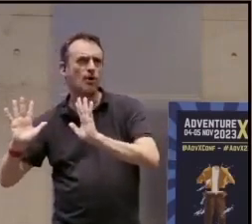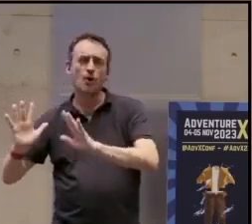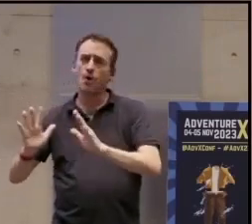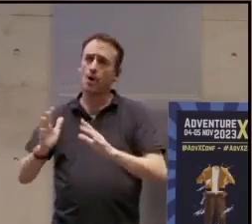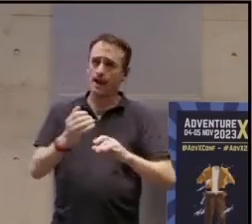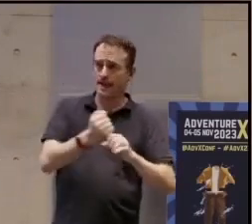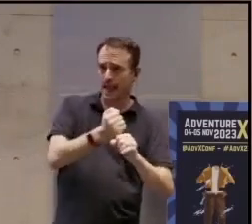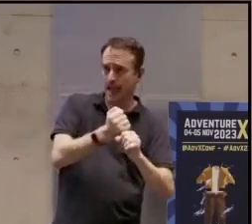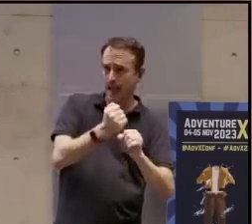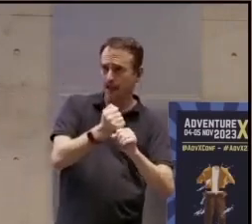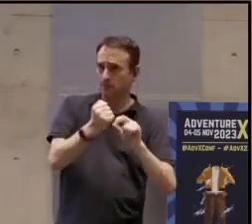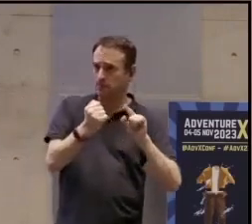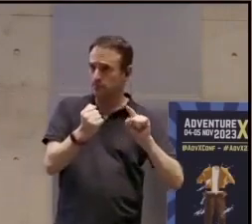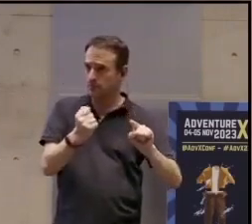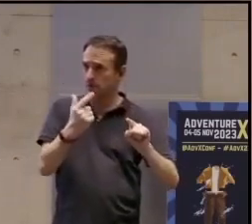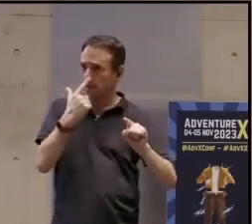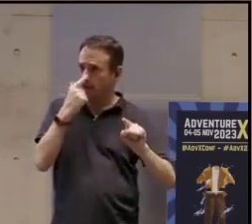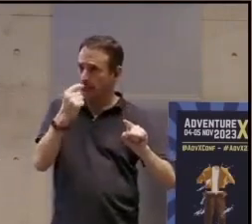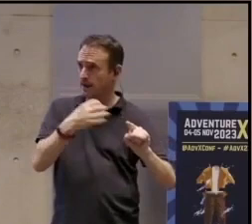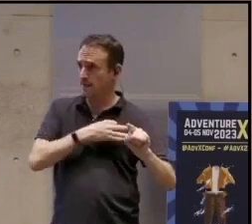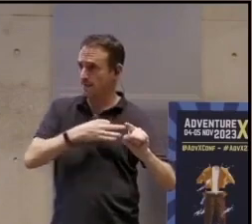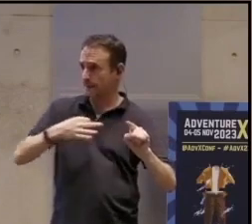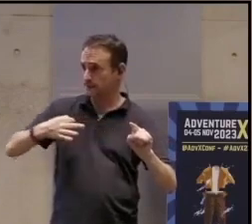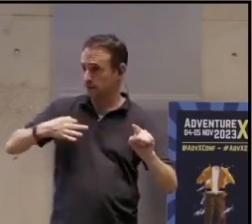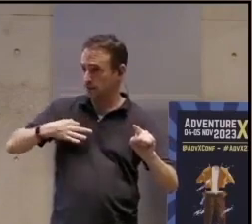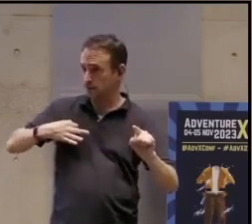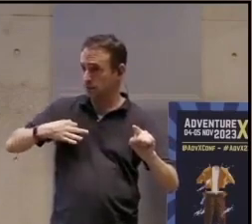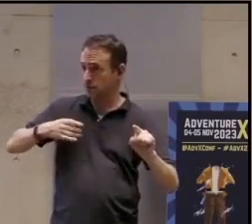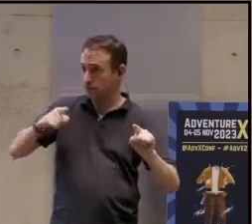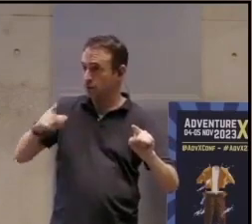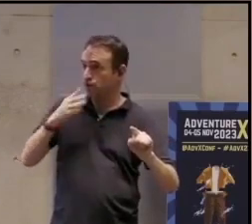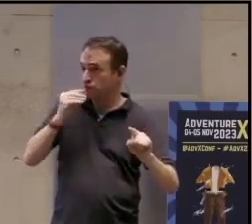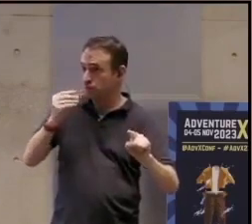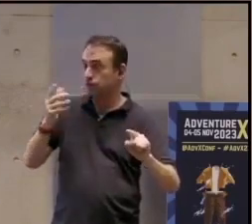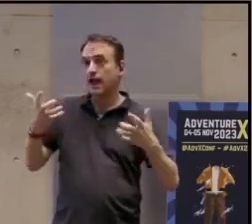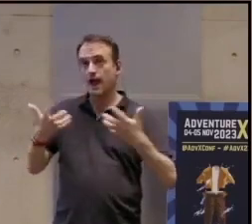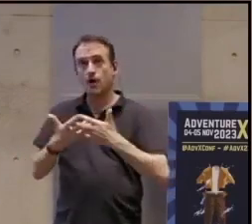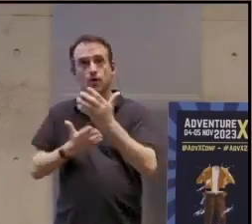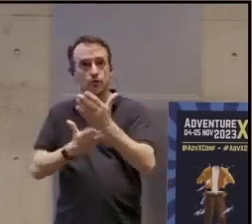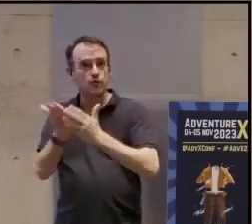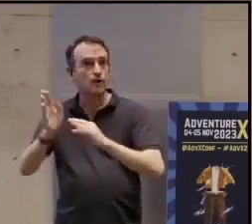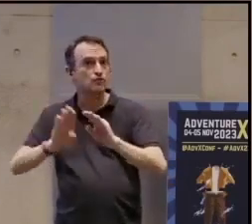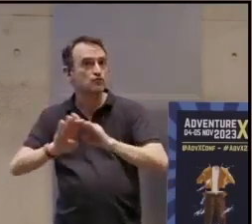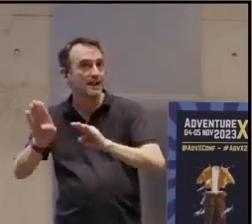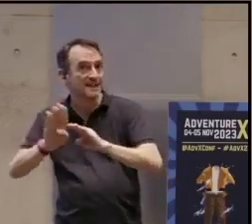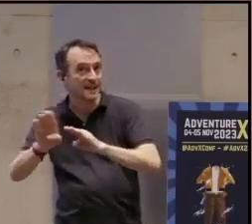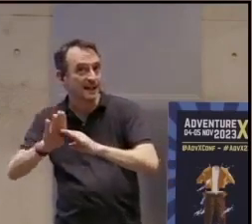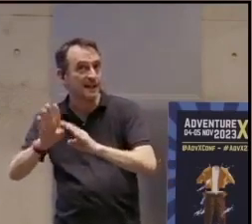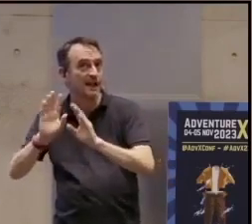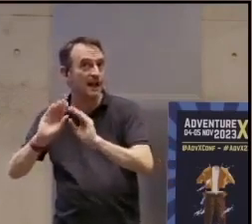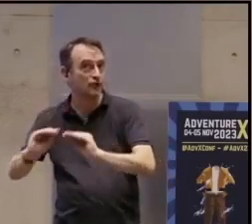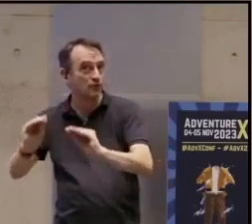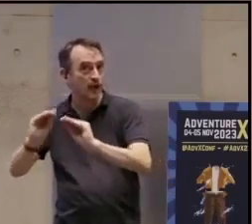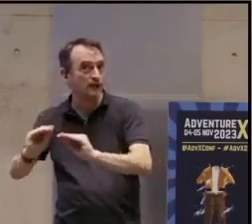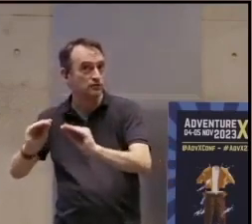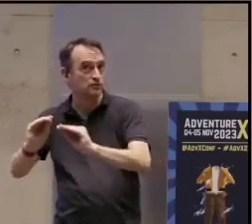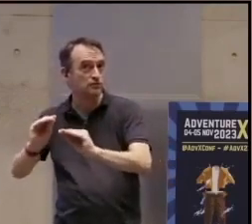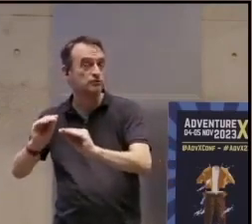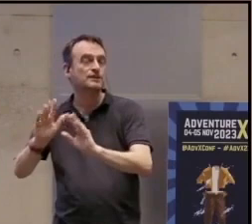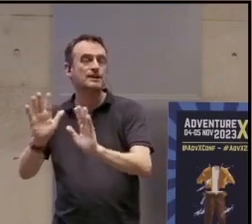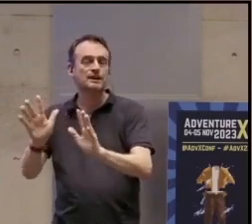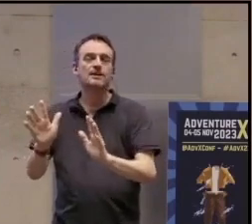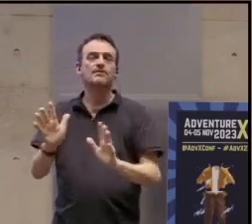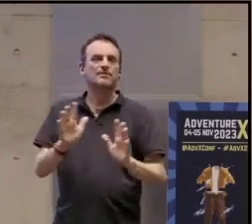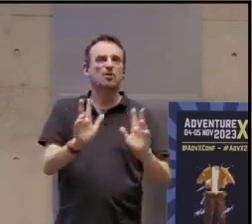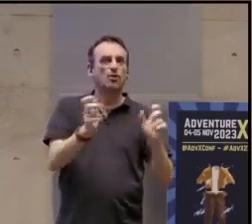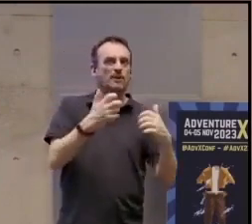be applied in terms of in medicine as part of training and simulation. That's a very exciting and interesting topic, but it's just for another day, unfortunately.